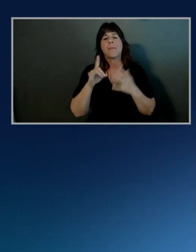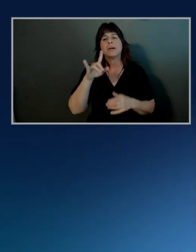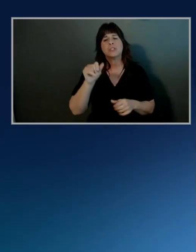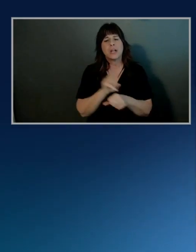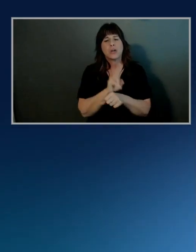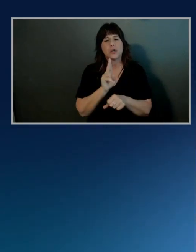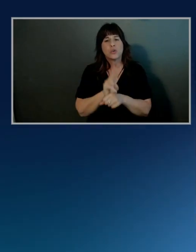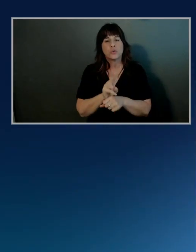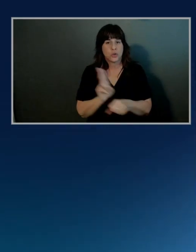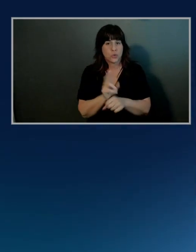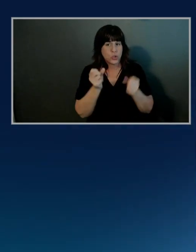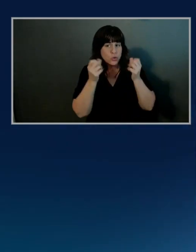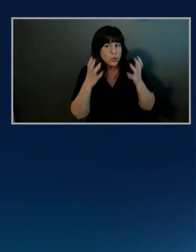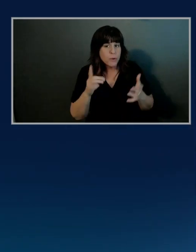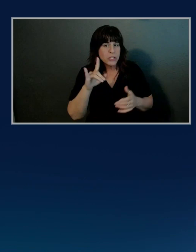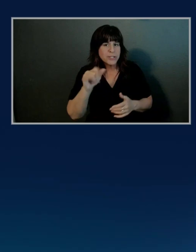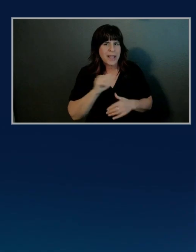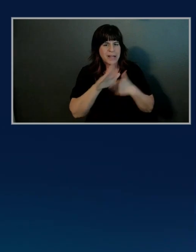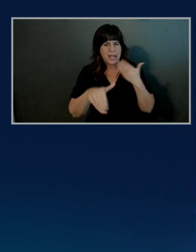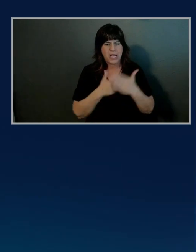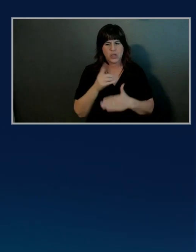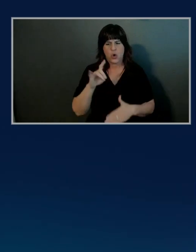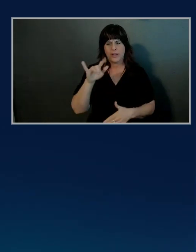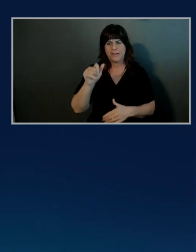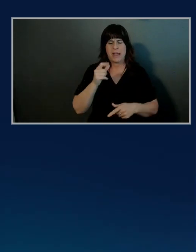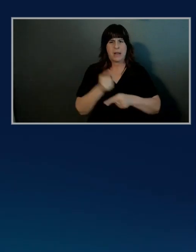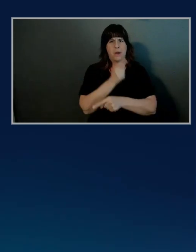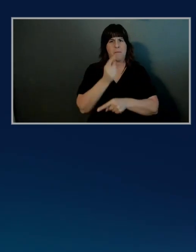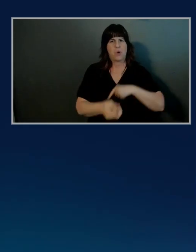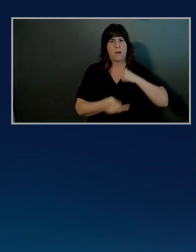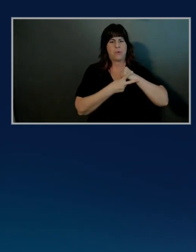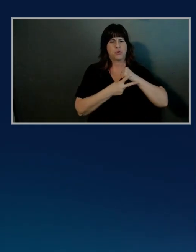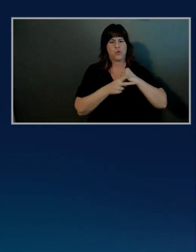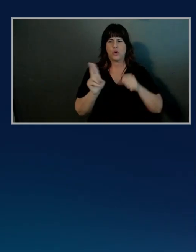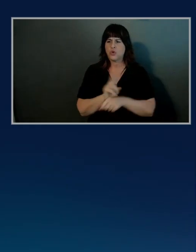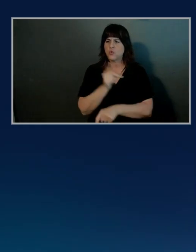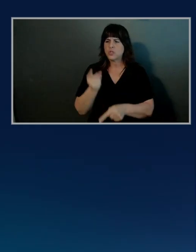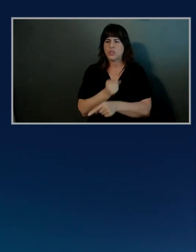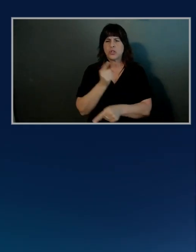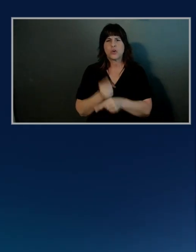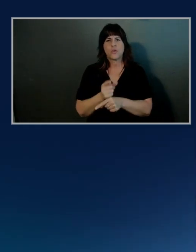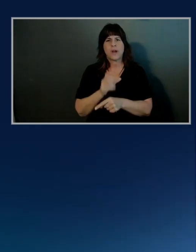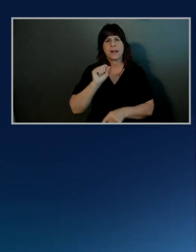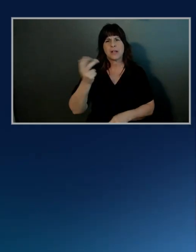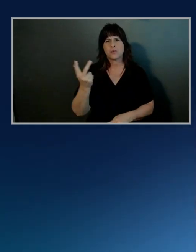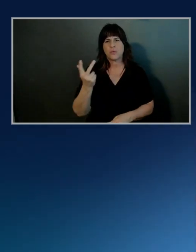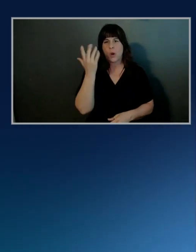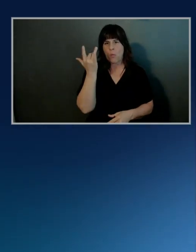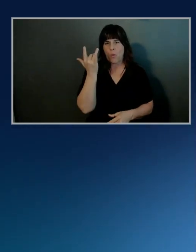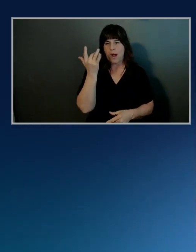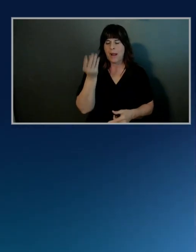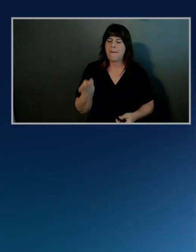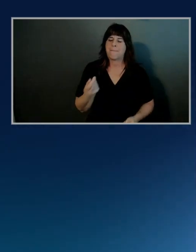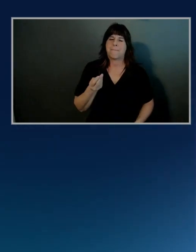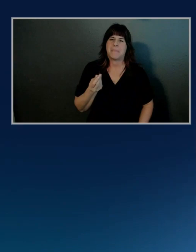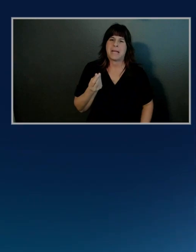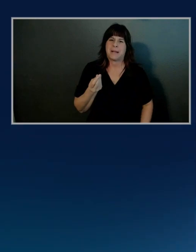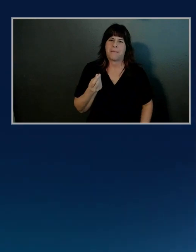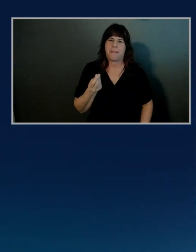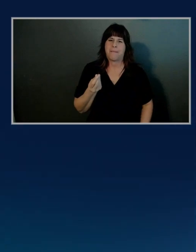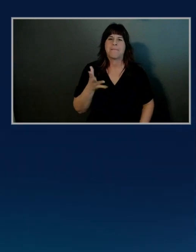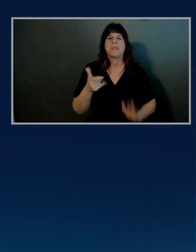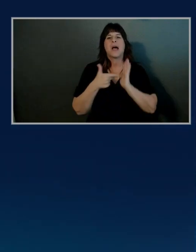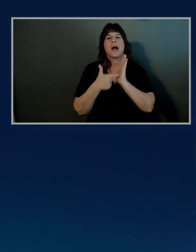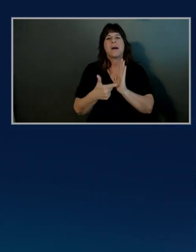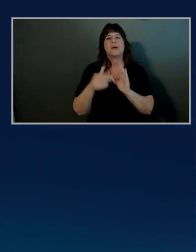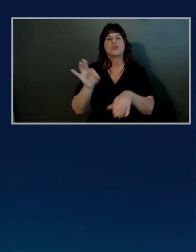much? Is all of this data in a proper data store? Are you using the correct tier on S3? Why? Money. So I'm going to show you a little feature here